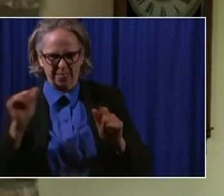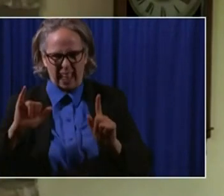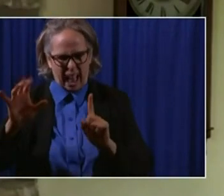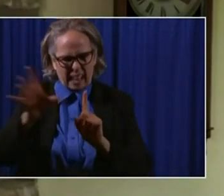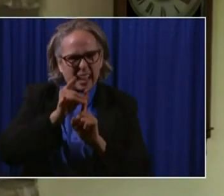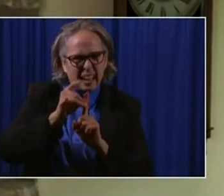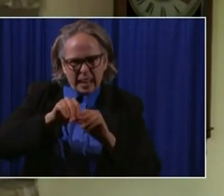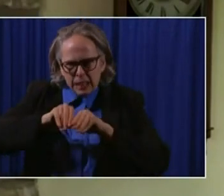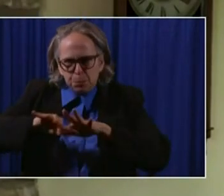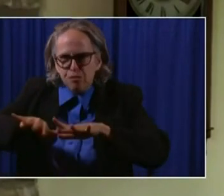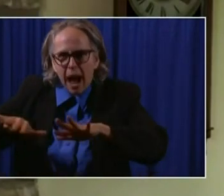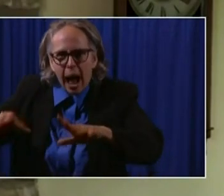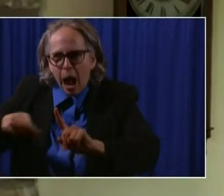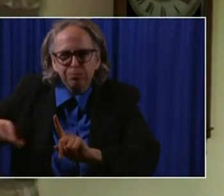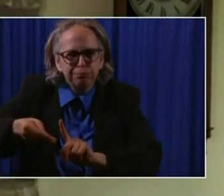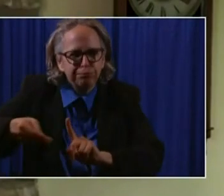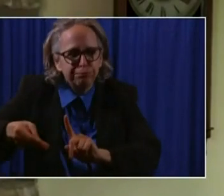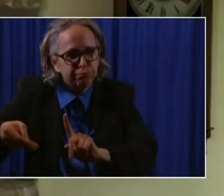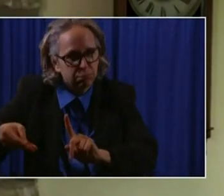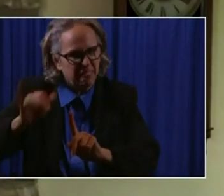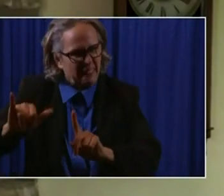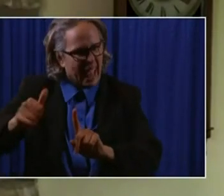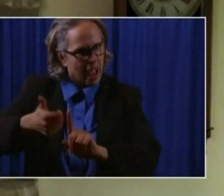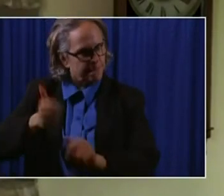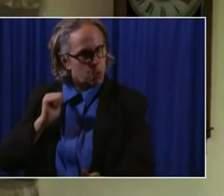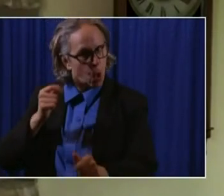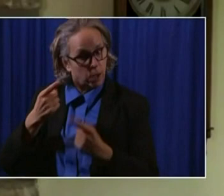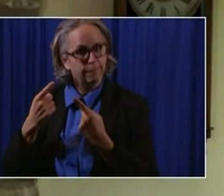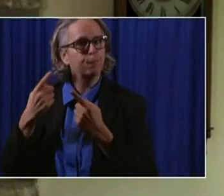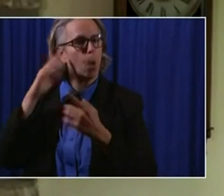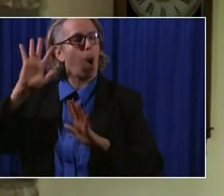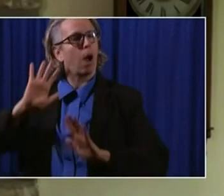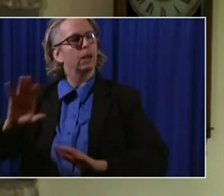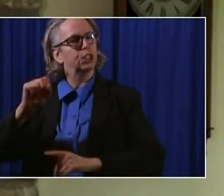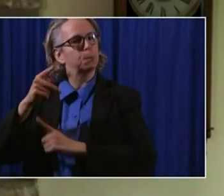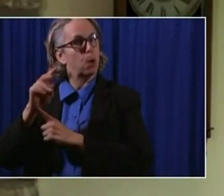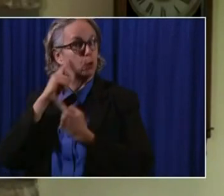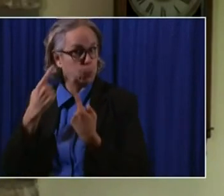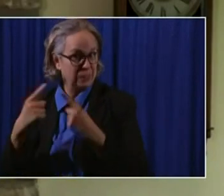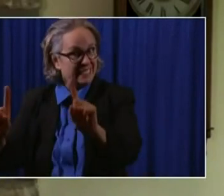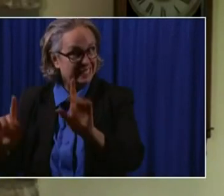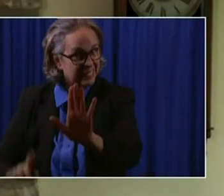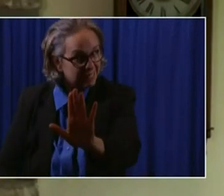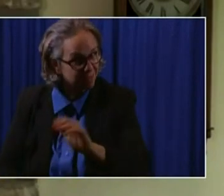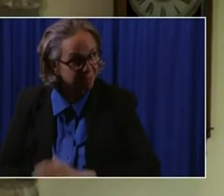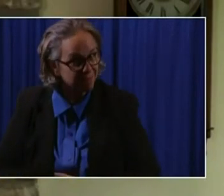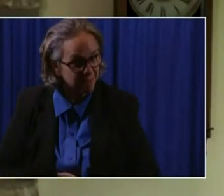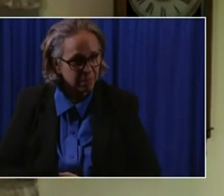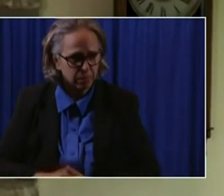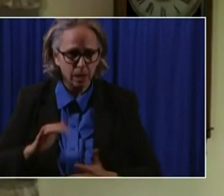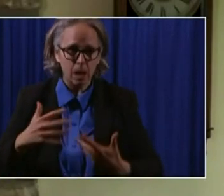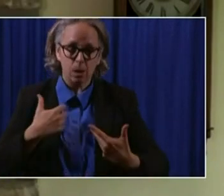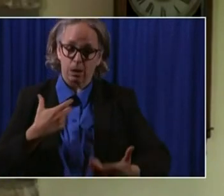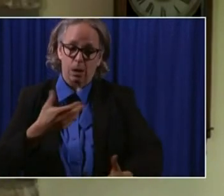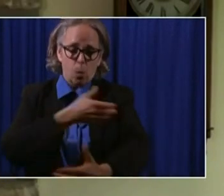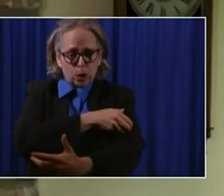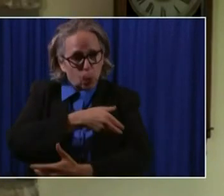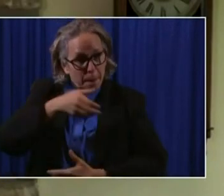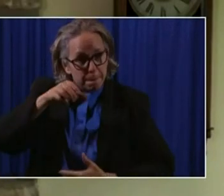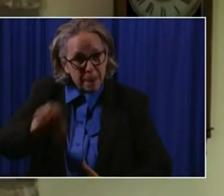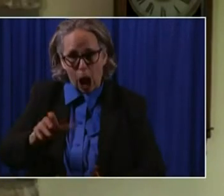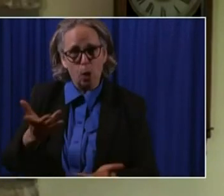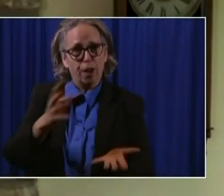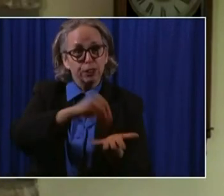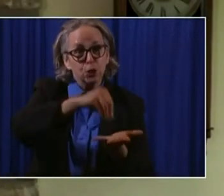athletes. I think by what we're doing today, we're empowering our young people, we're empowering the parents, we're empowering the